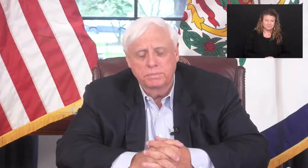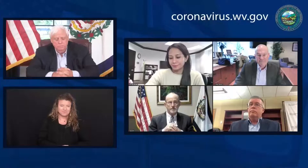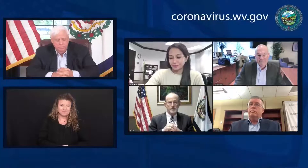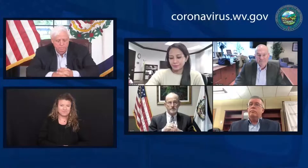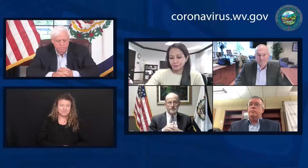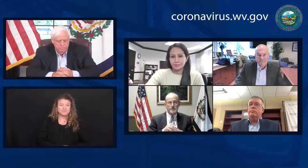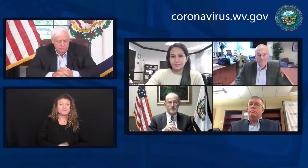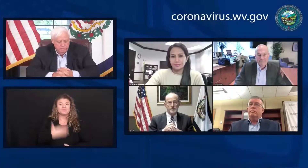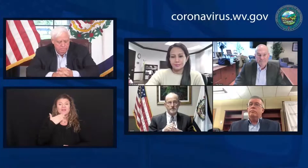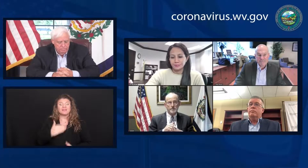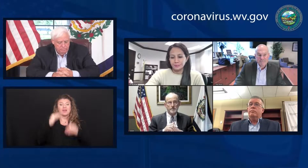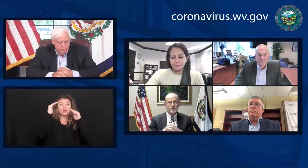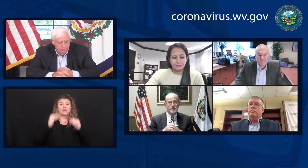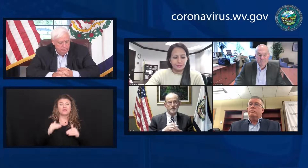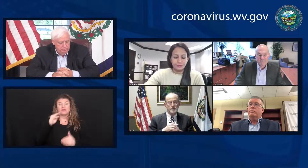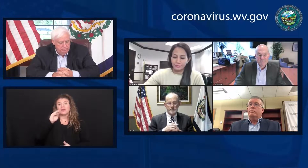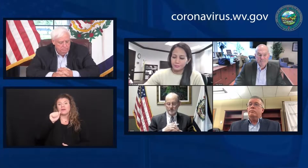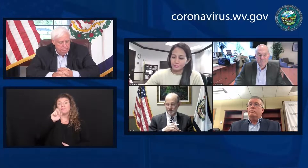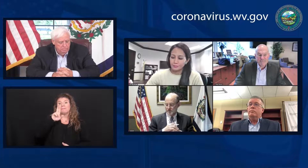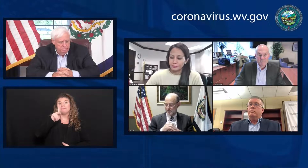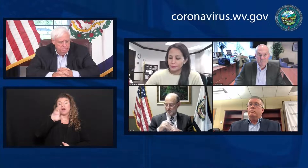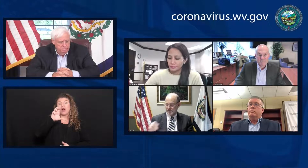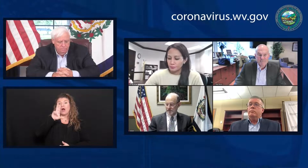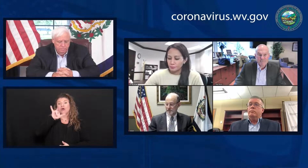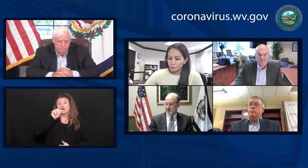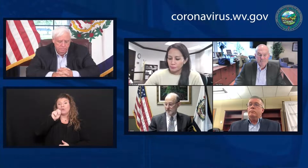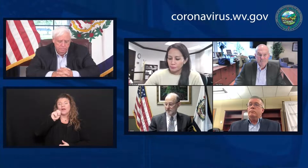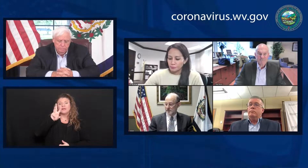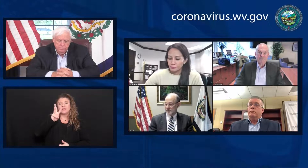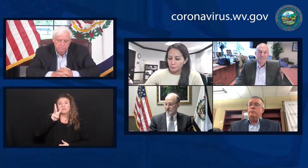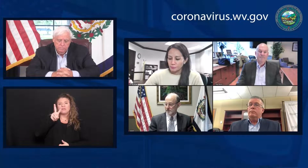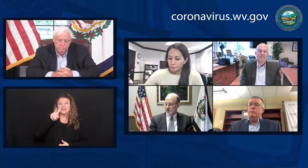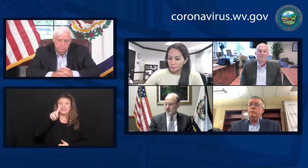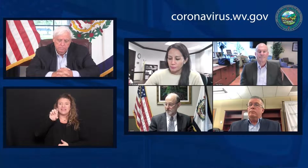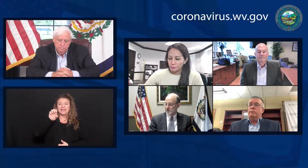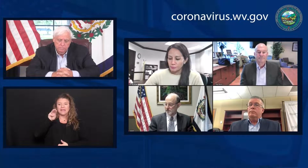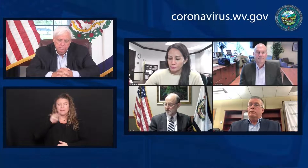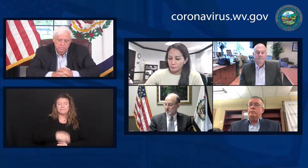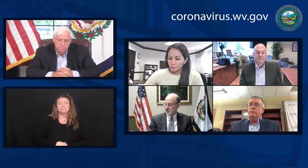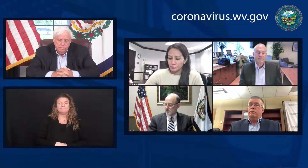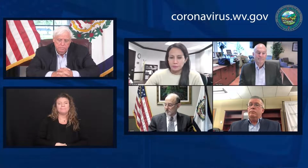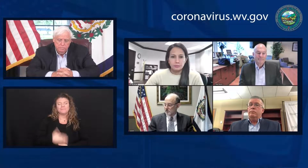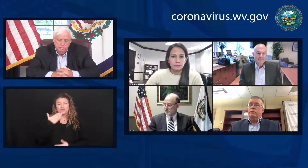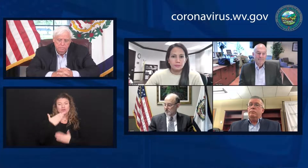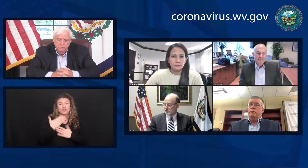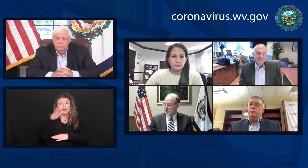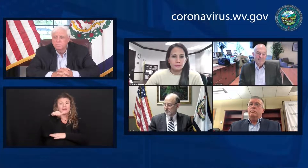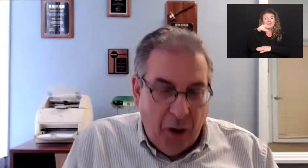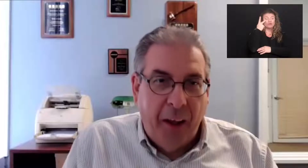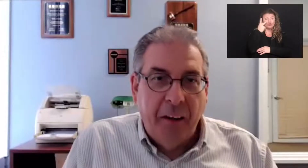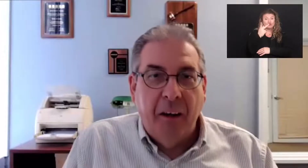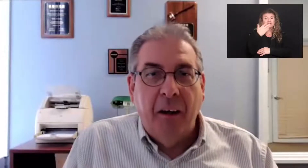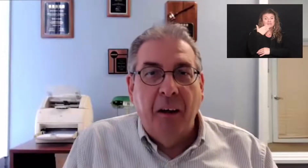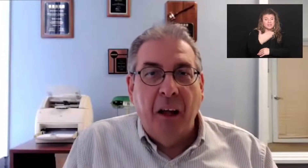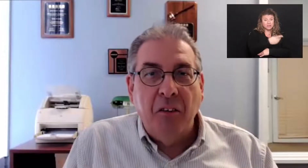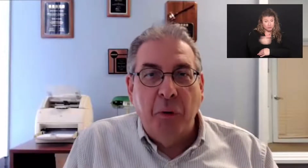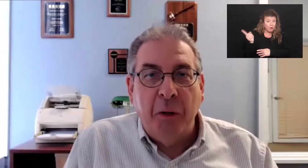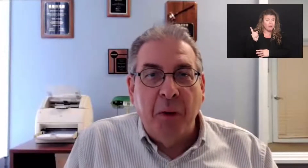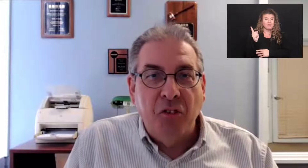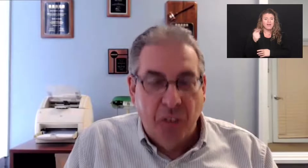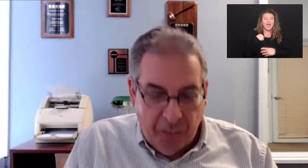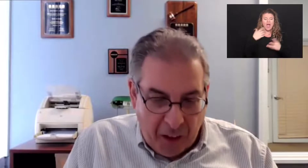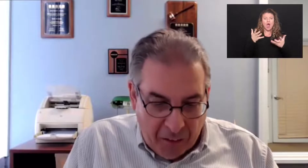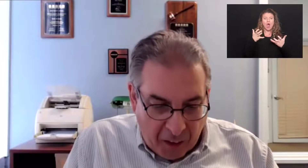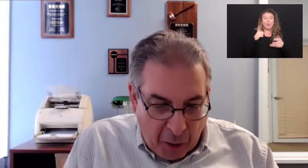All right, thank you, Mark. Next, we'll go to Mark Cram with WDVM. Good afternoon. Good to see all of you. And I just